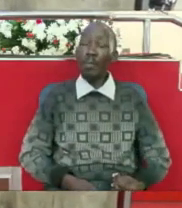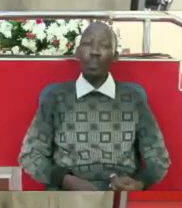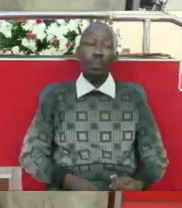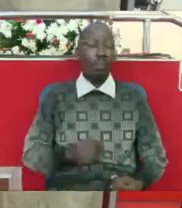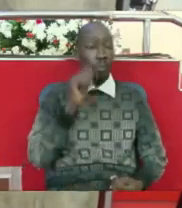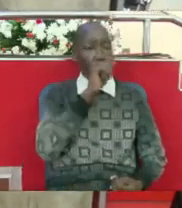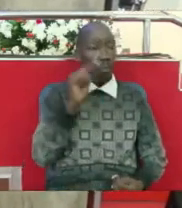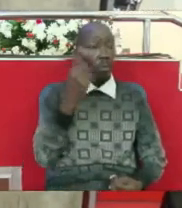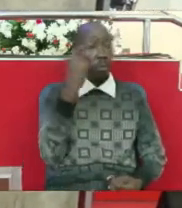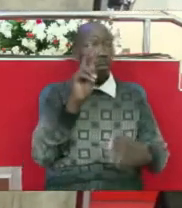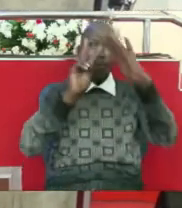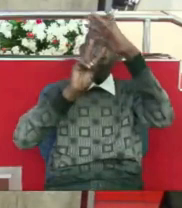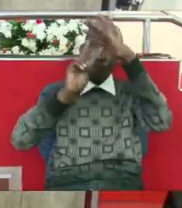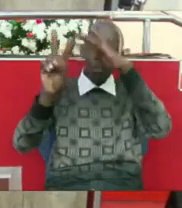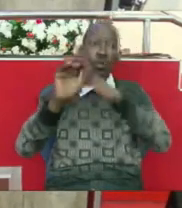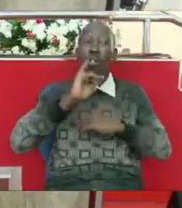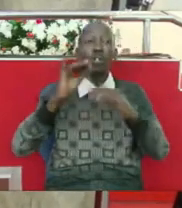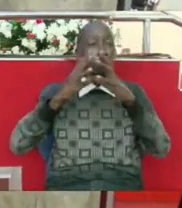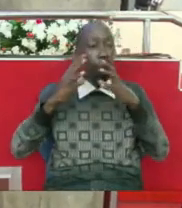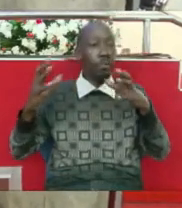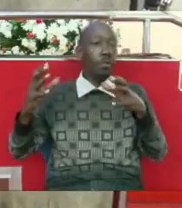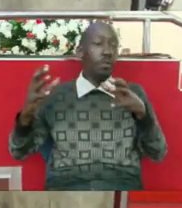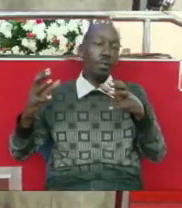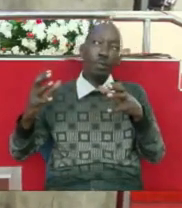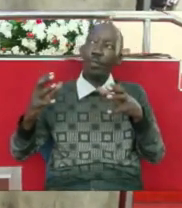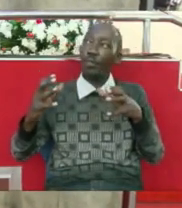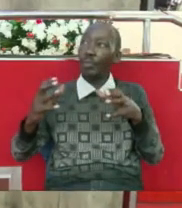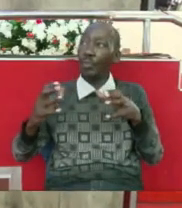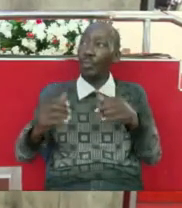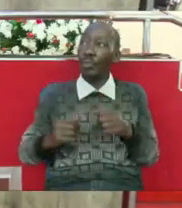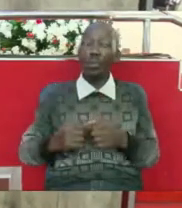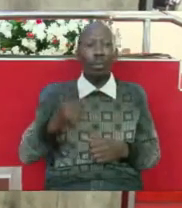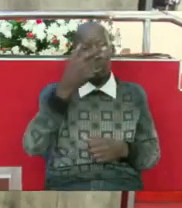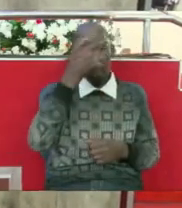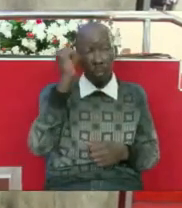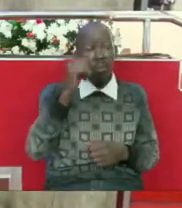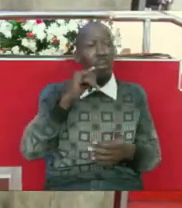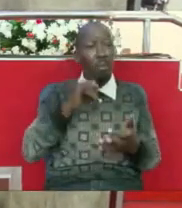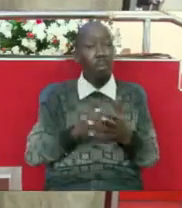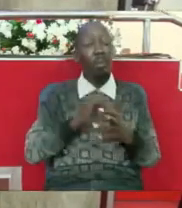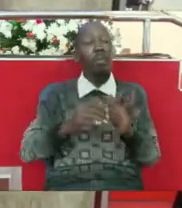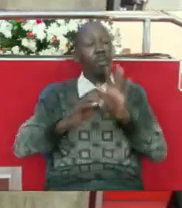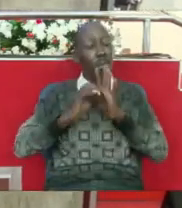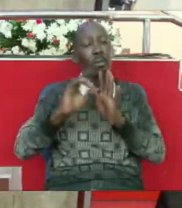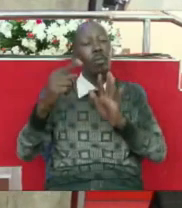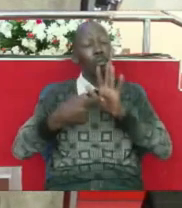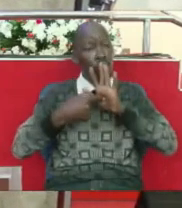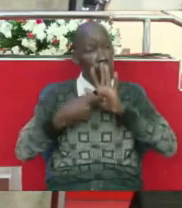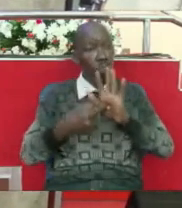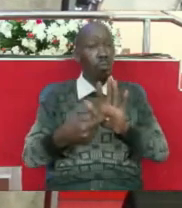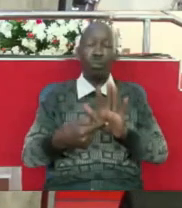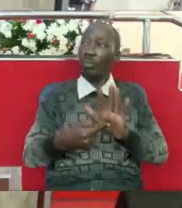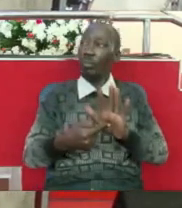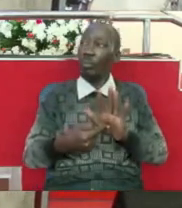Therefore the vision is greater. Kwa hivyo maono ni makuu. Because it is assembled. Kwa sababu ni